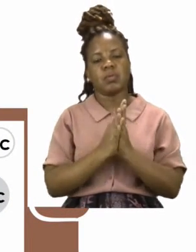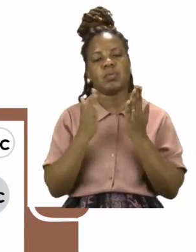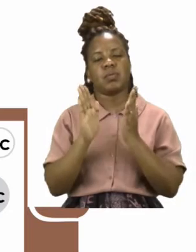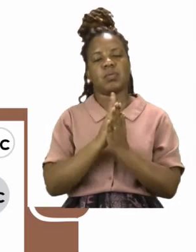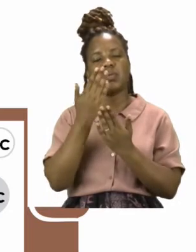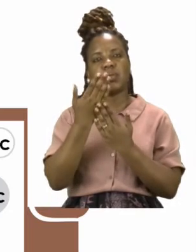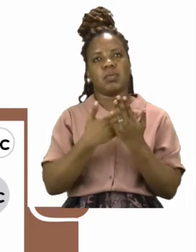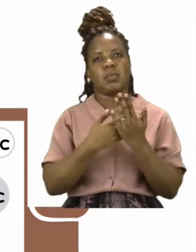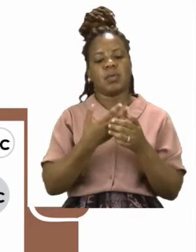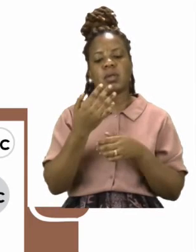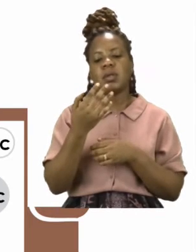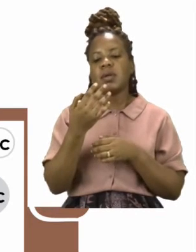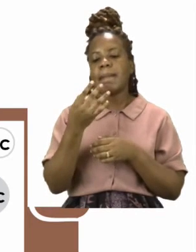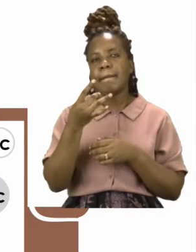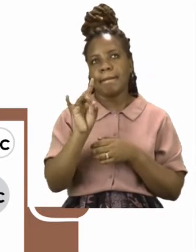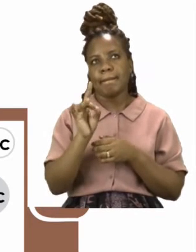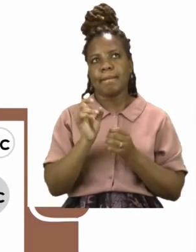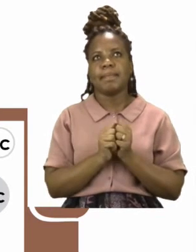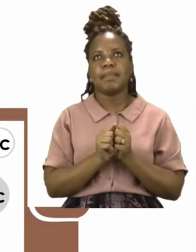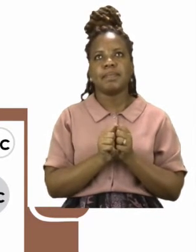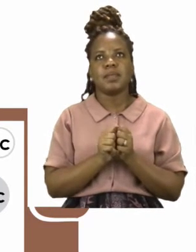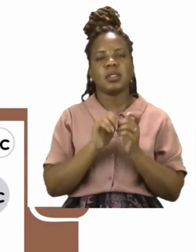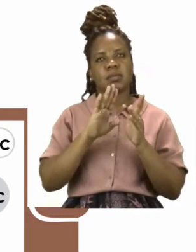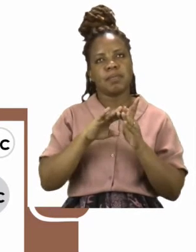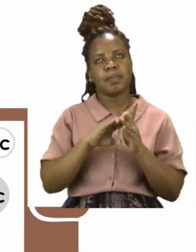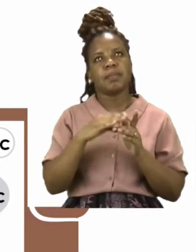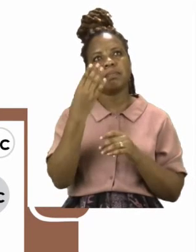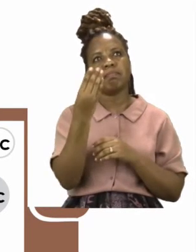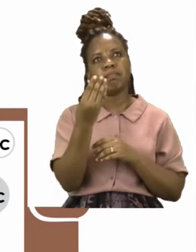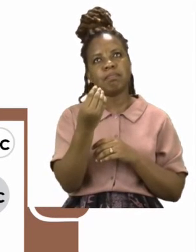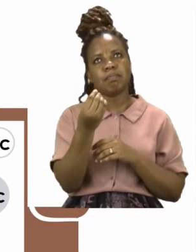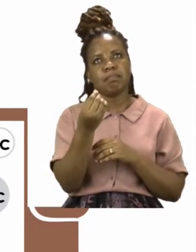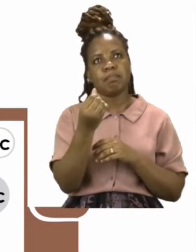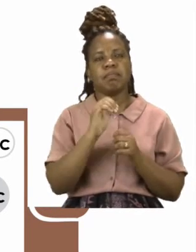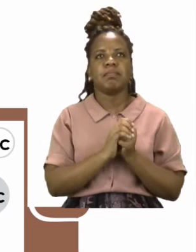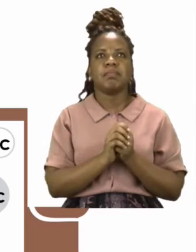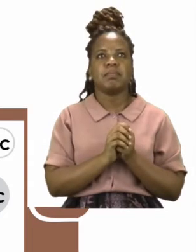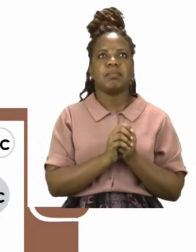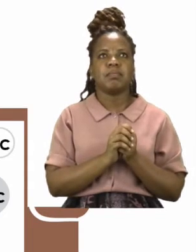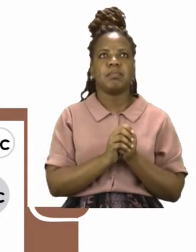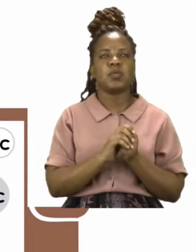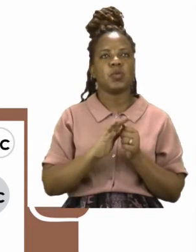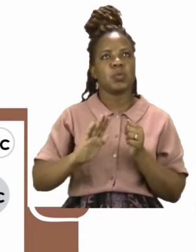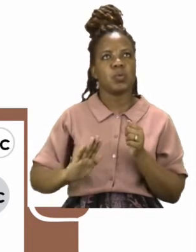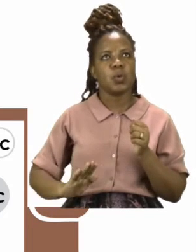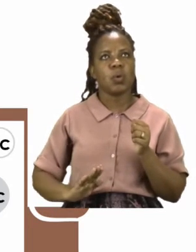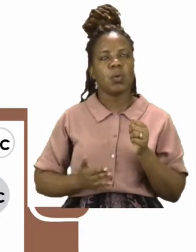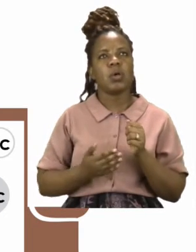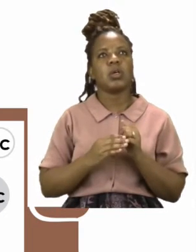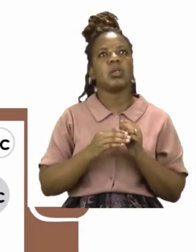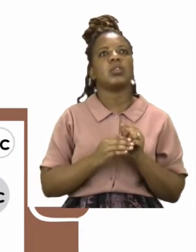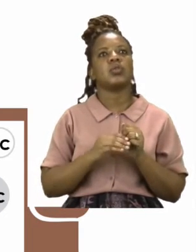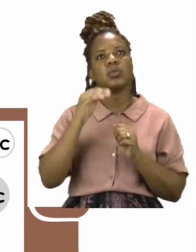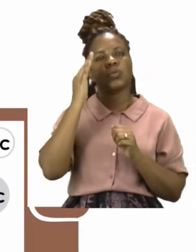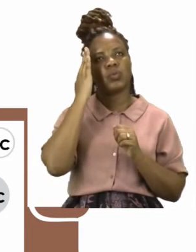money. Now, this time, we want to put a price tag on the items. And we are going to be